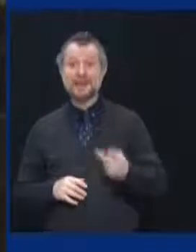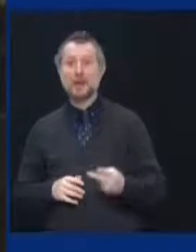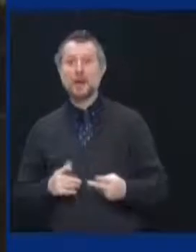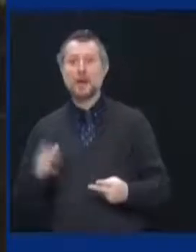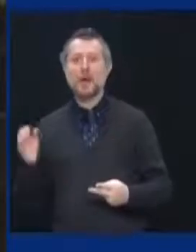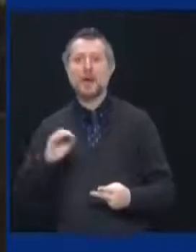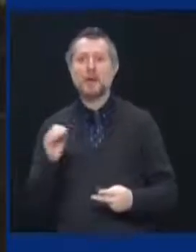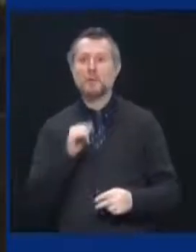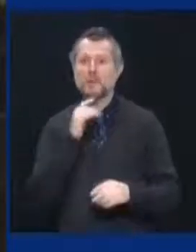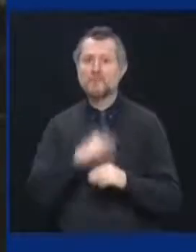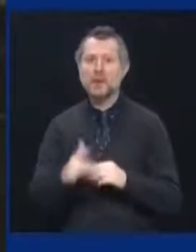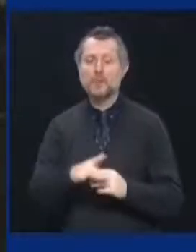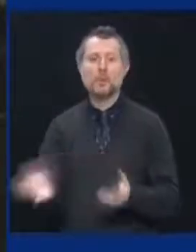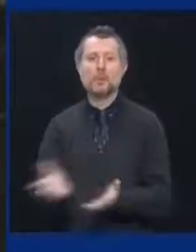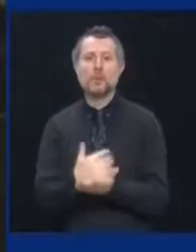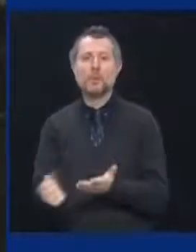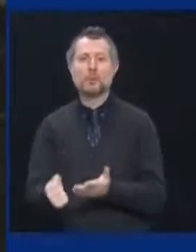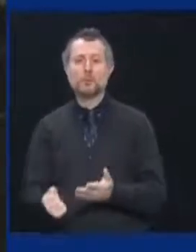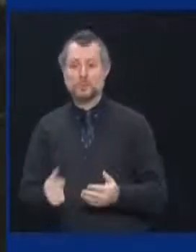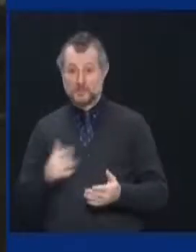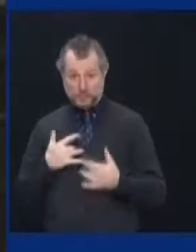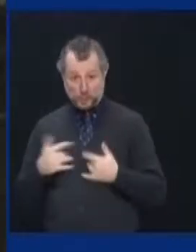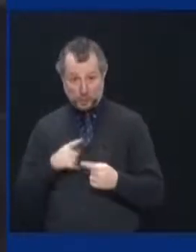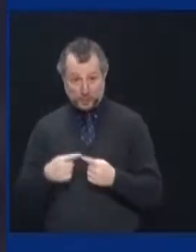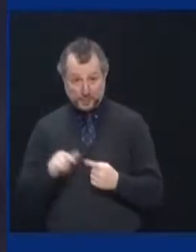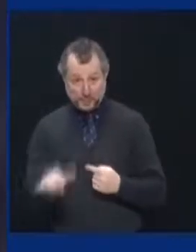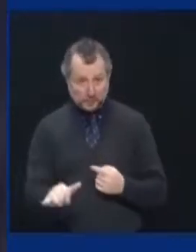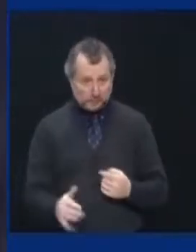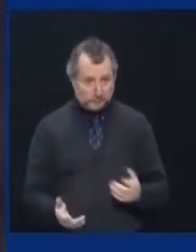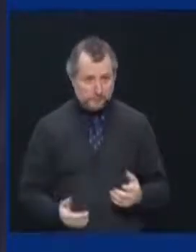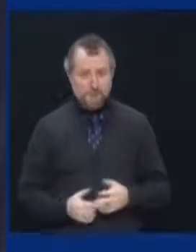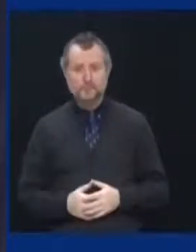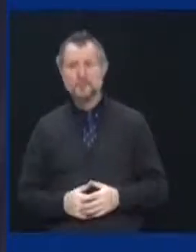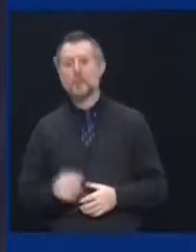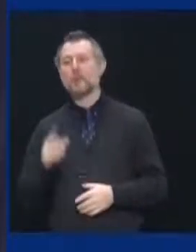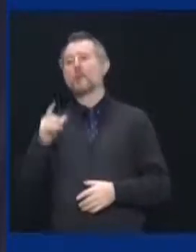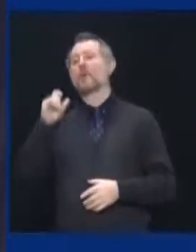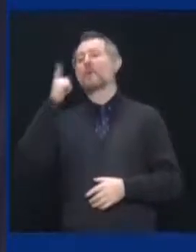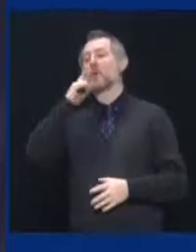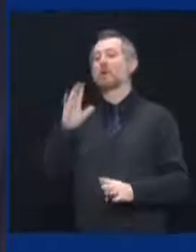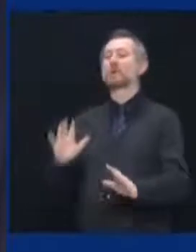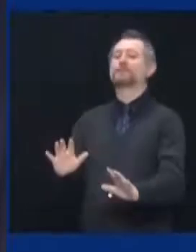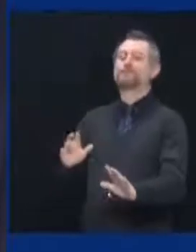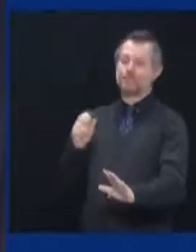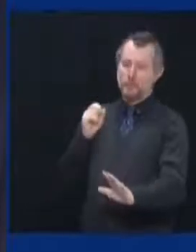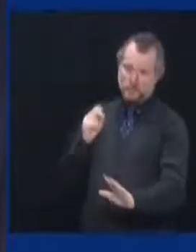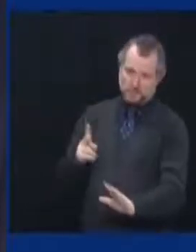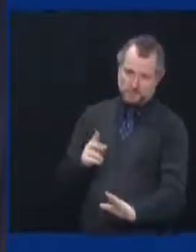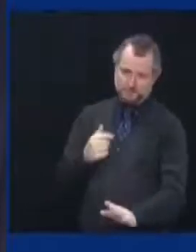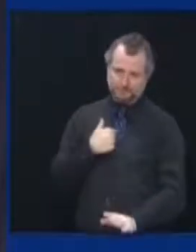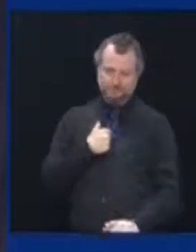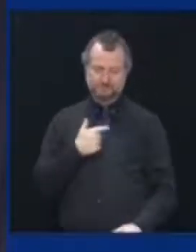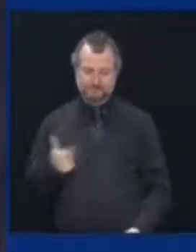the vaccine won't be there? Okay, let me reverse the order, Andrew. One,